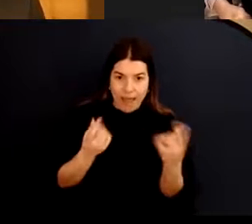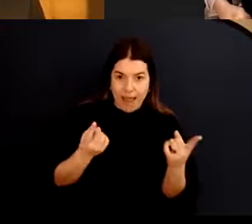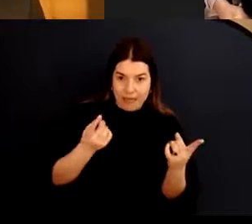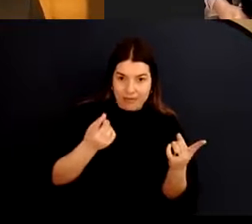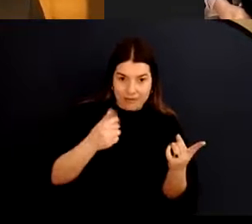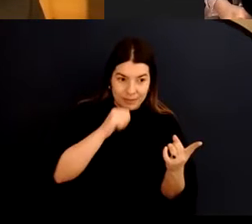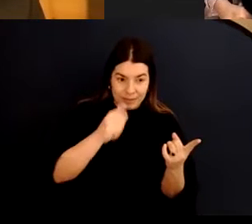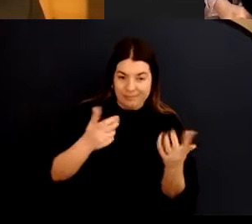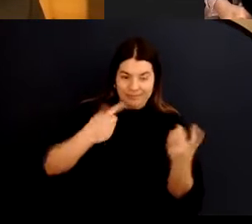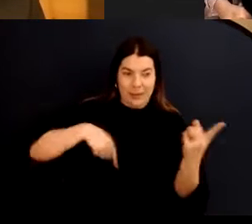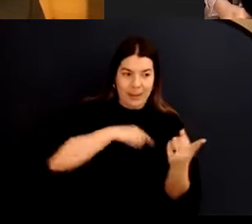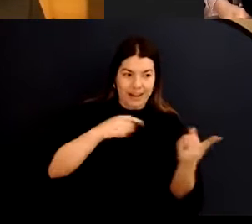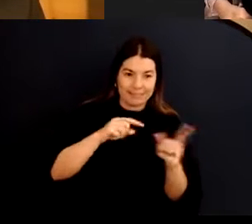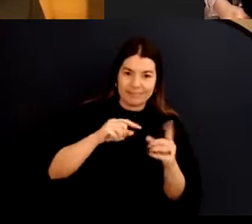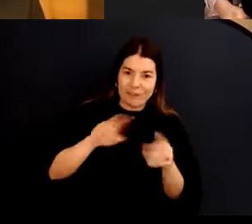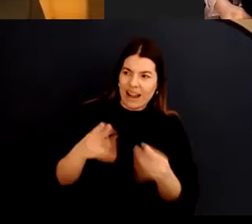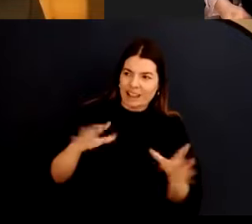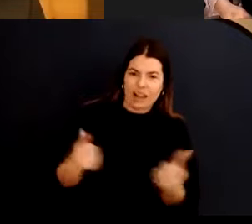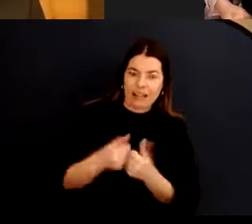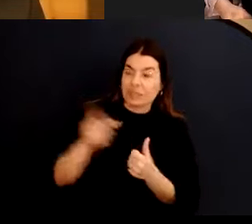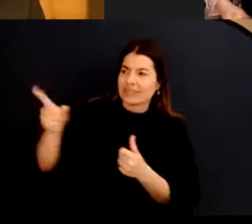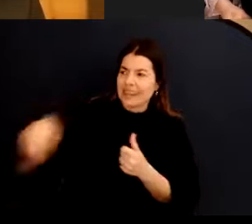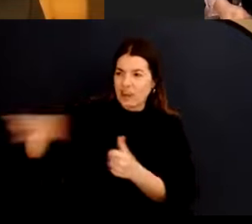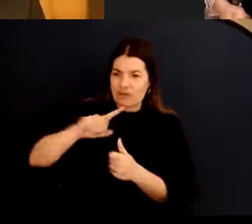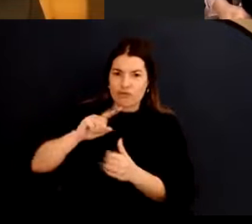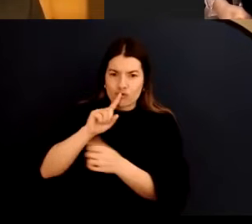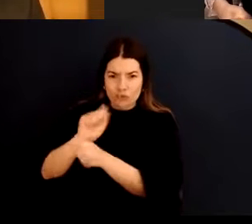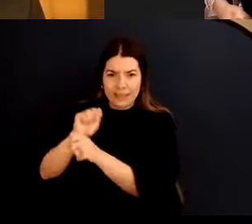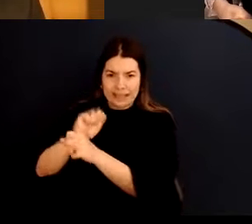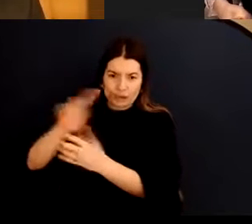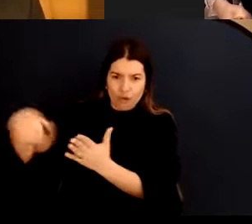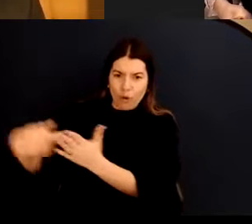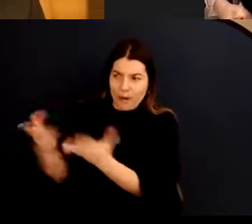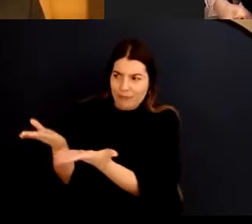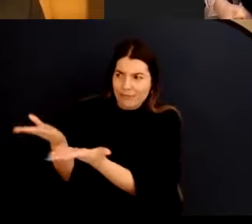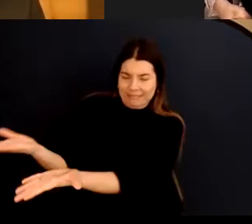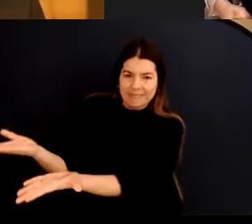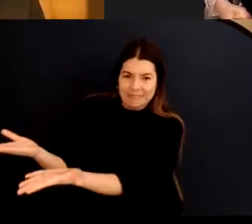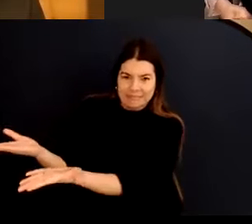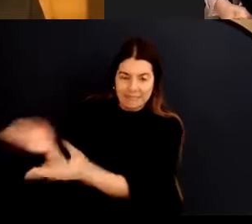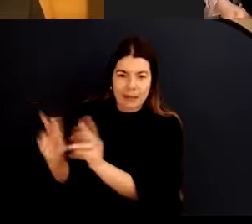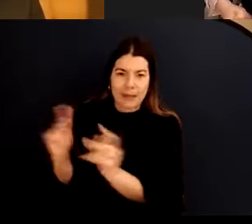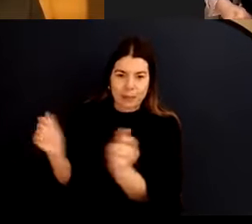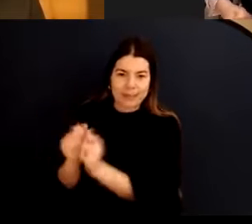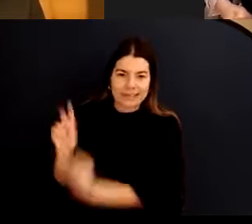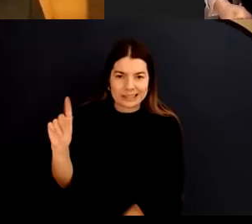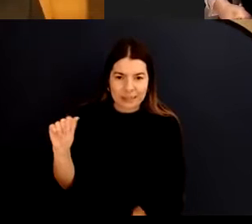us. So I think that when we look at them, we have to 10 seconds.